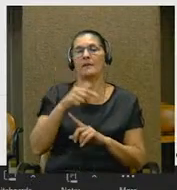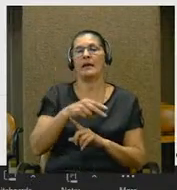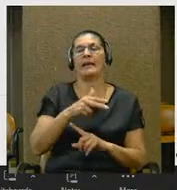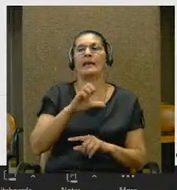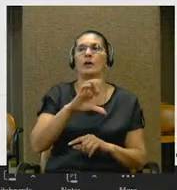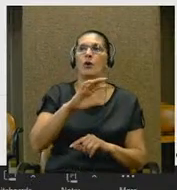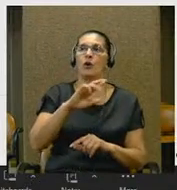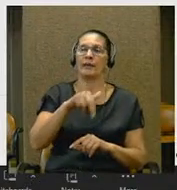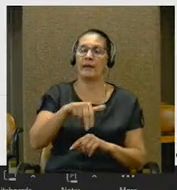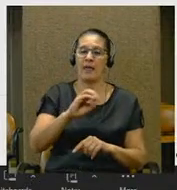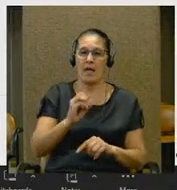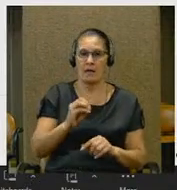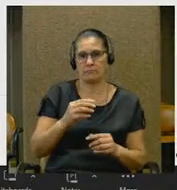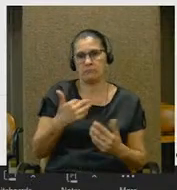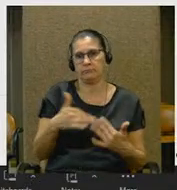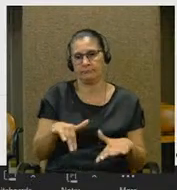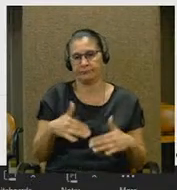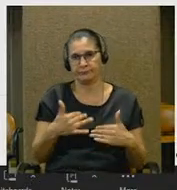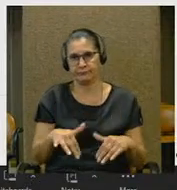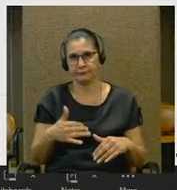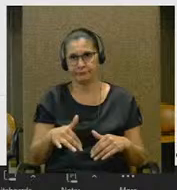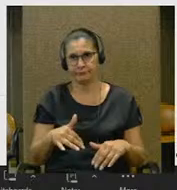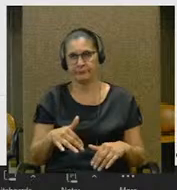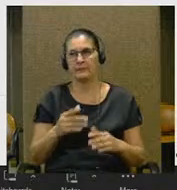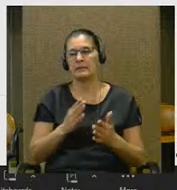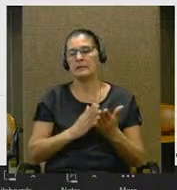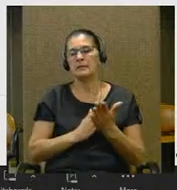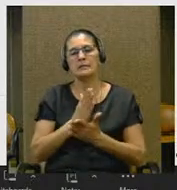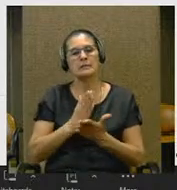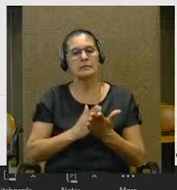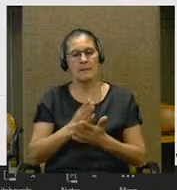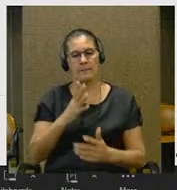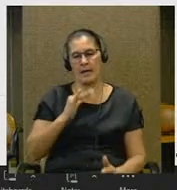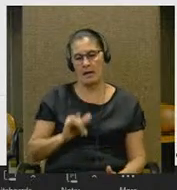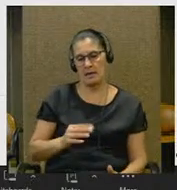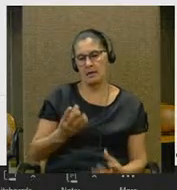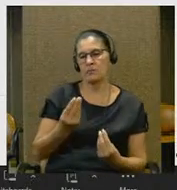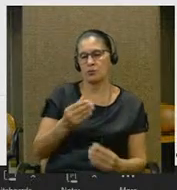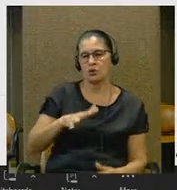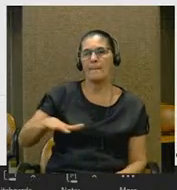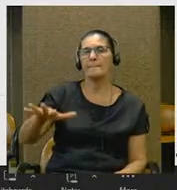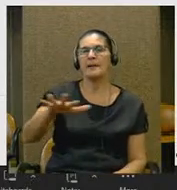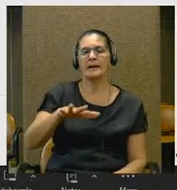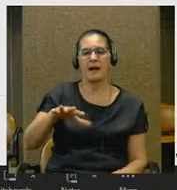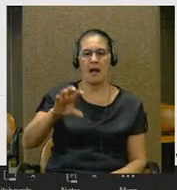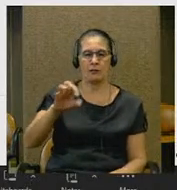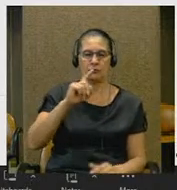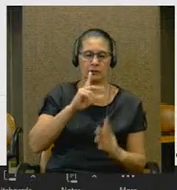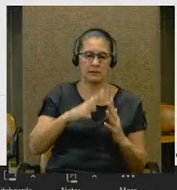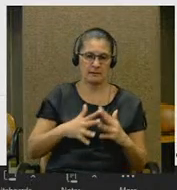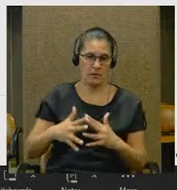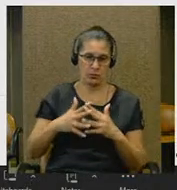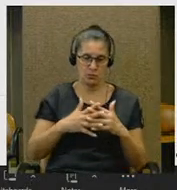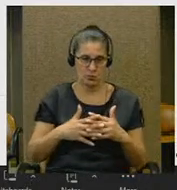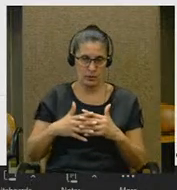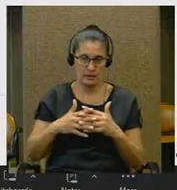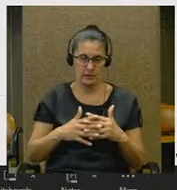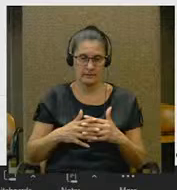been, there's always been a heroin market in the United States, from illegal